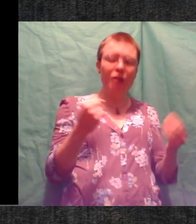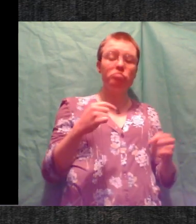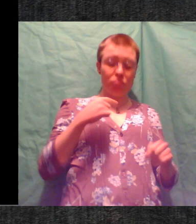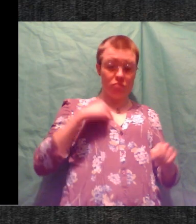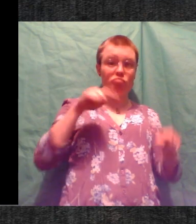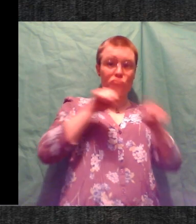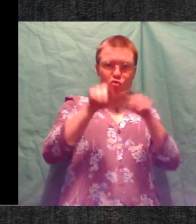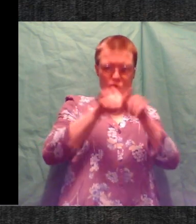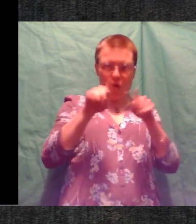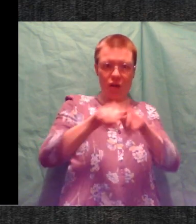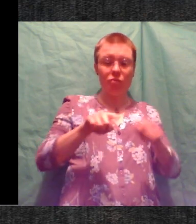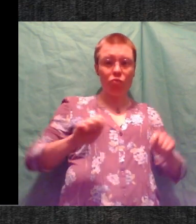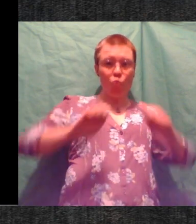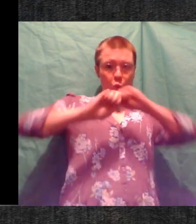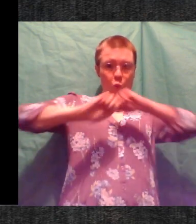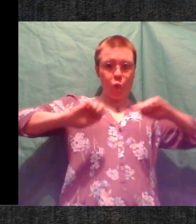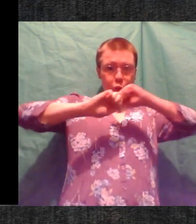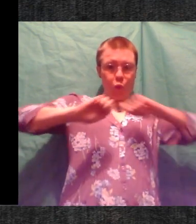hold on for a minute.